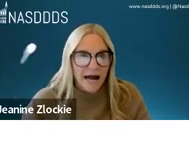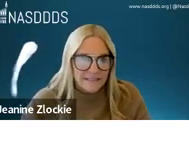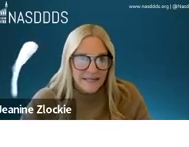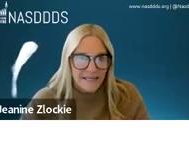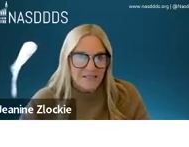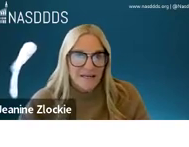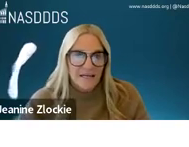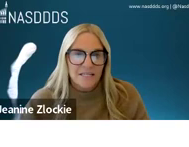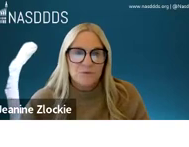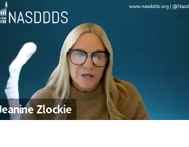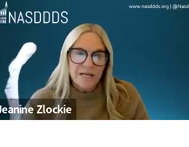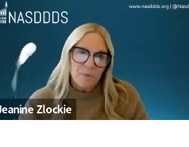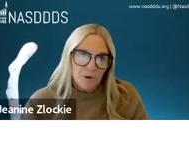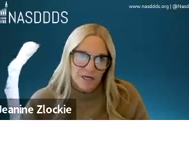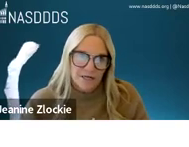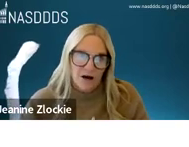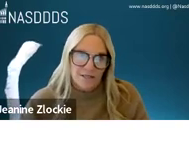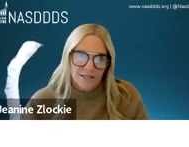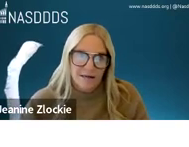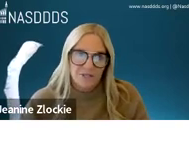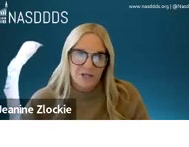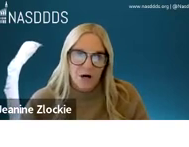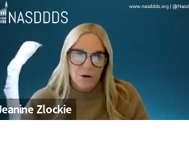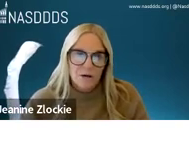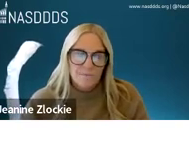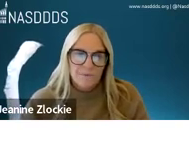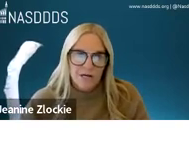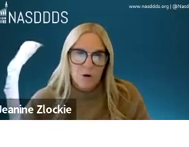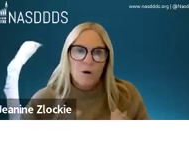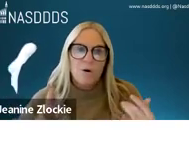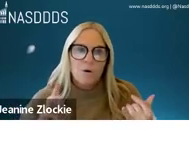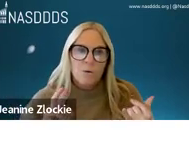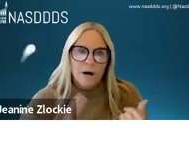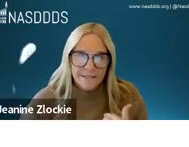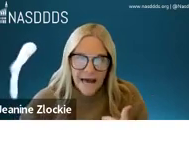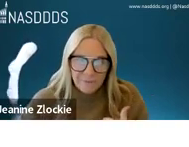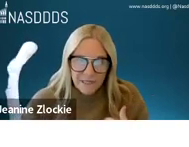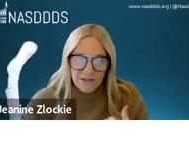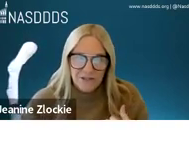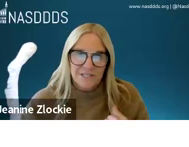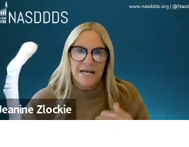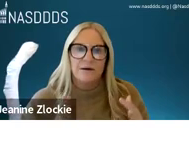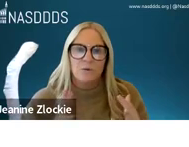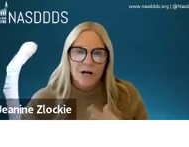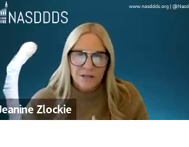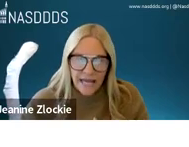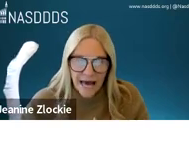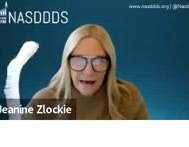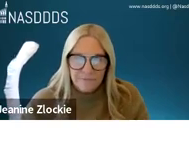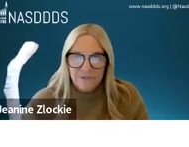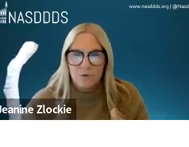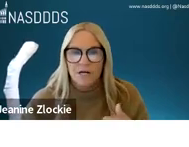state practices, it's really important all the time to know, you know, what is happening in your state, where